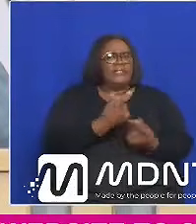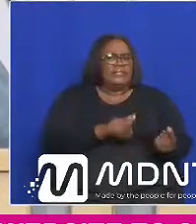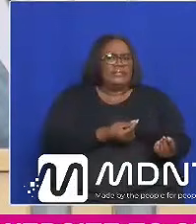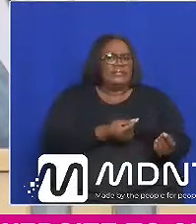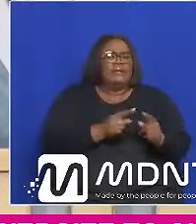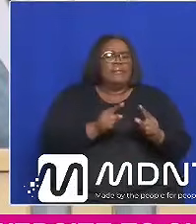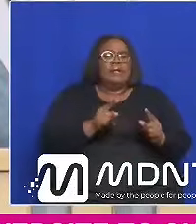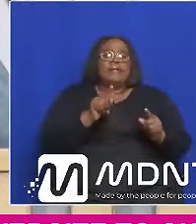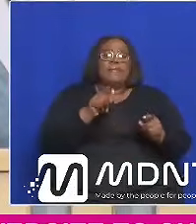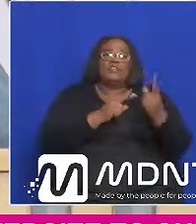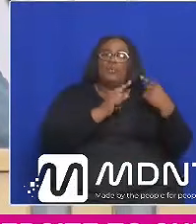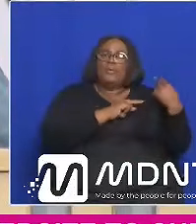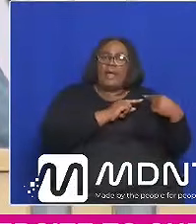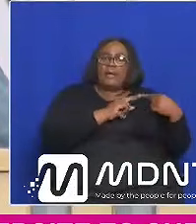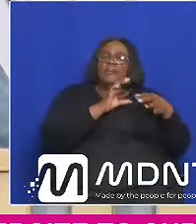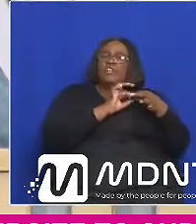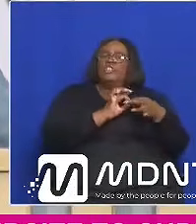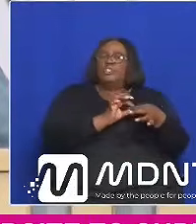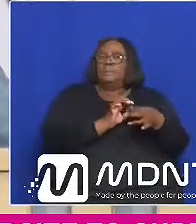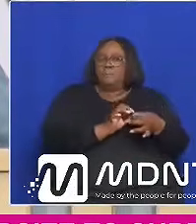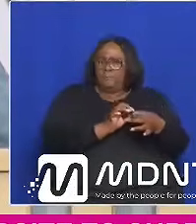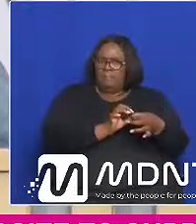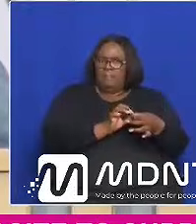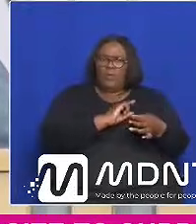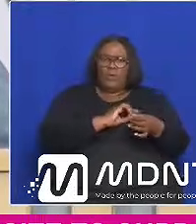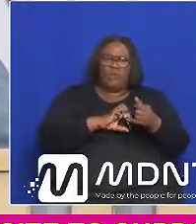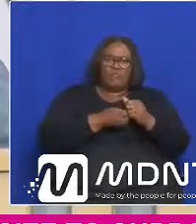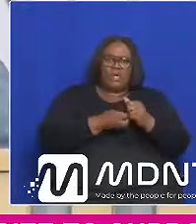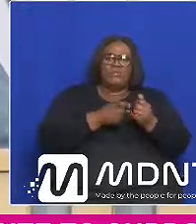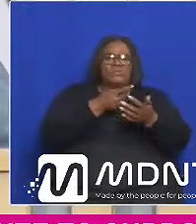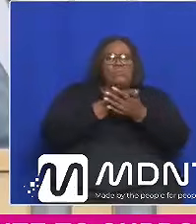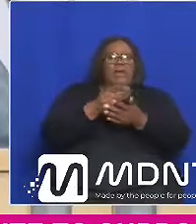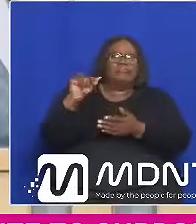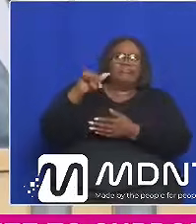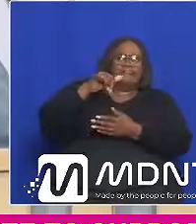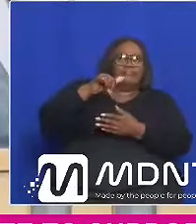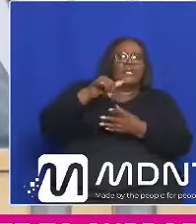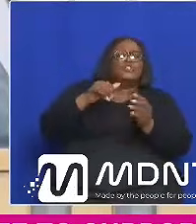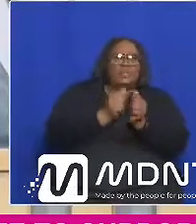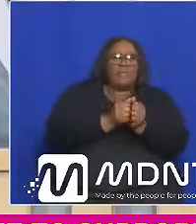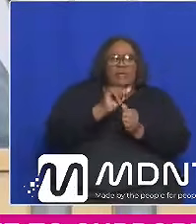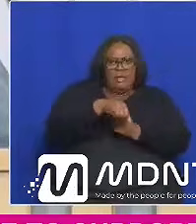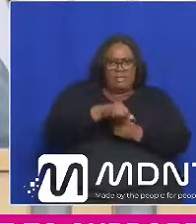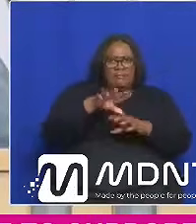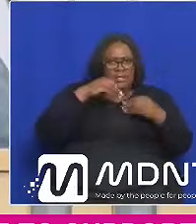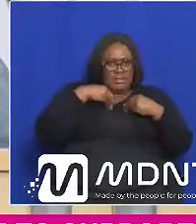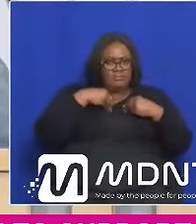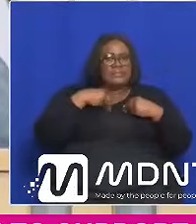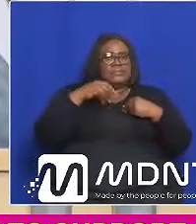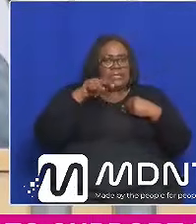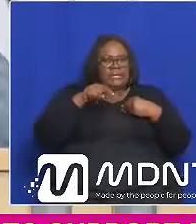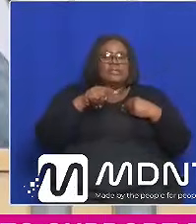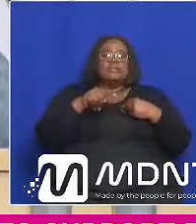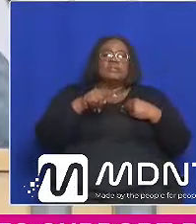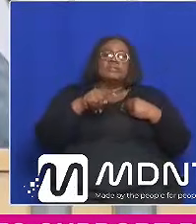relationship because we tried to purchase an aircraft. Yes, I take that. Okay. So that is a deal. All right.